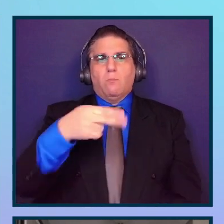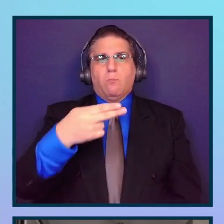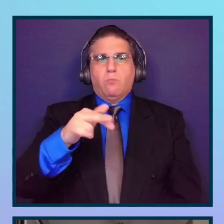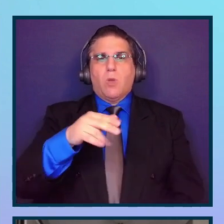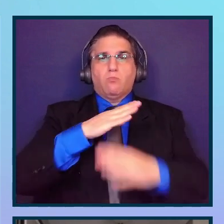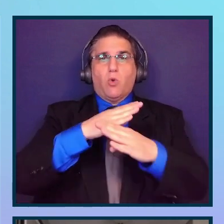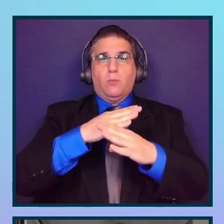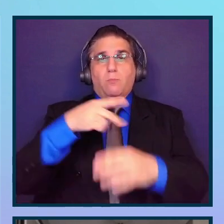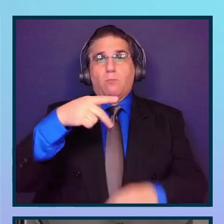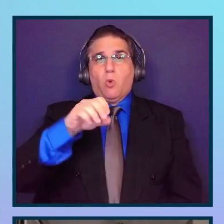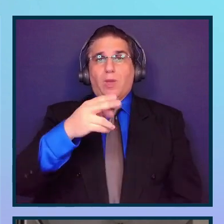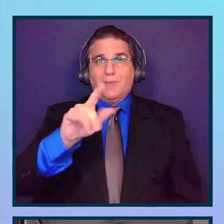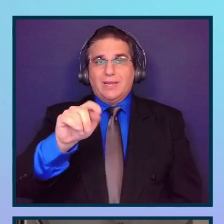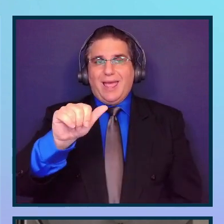new